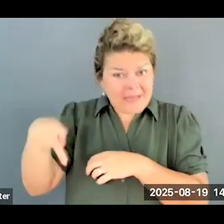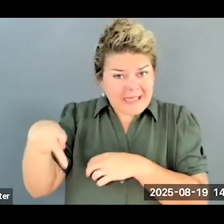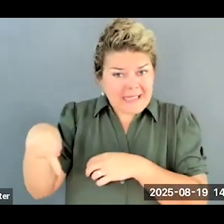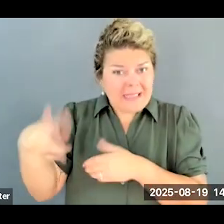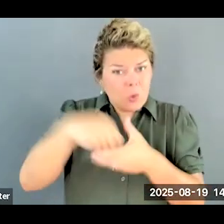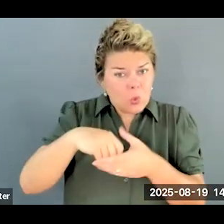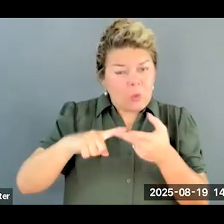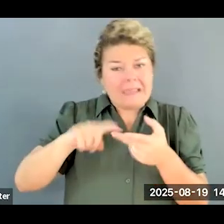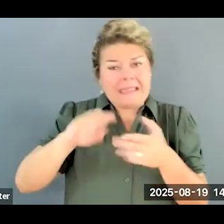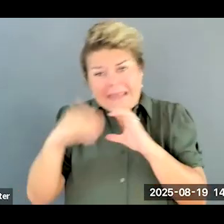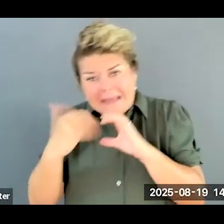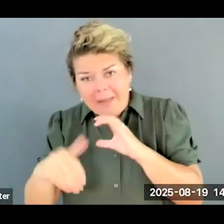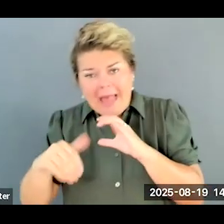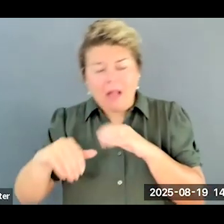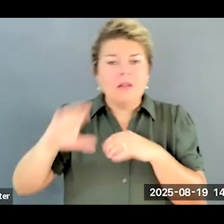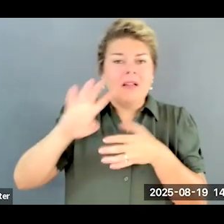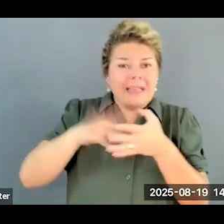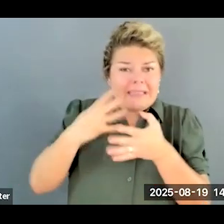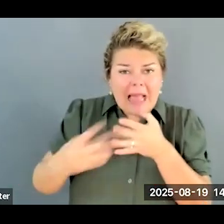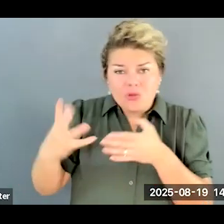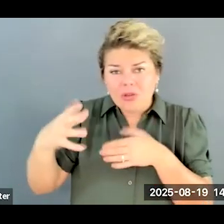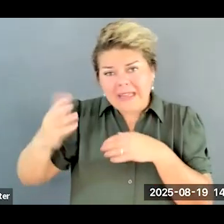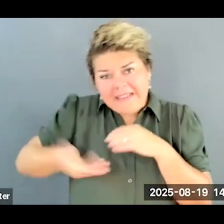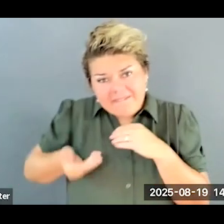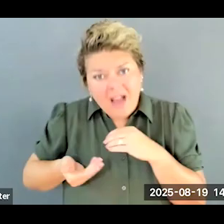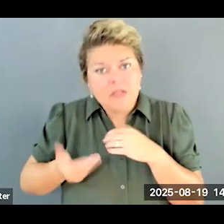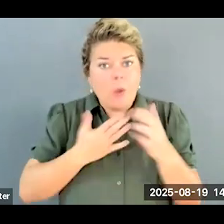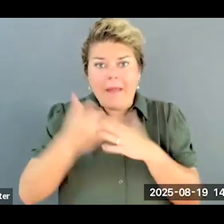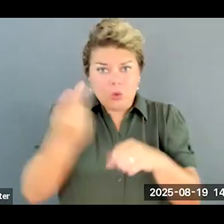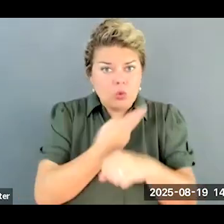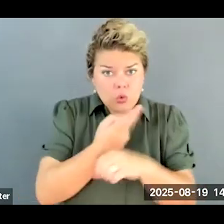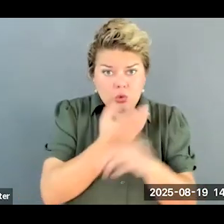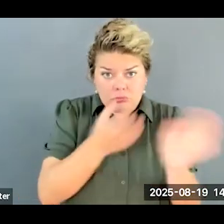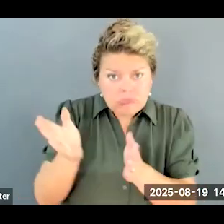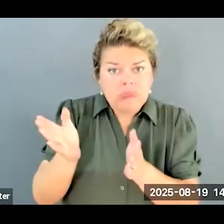emails, calendar invites, and other marketing materials you plan to use.